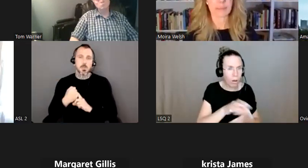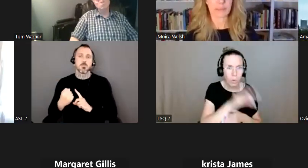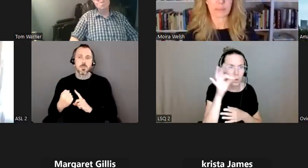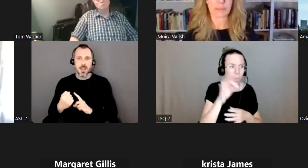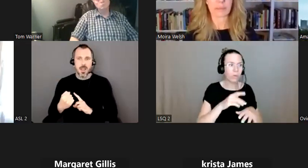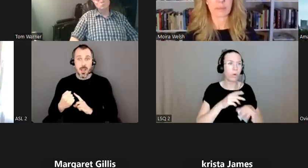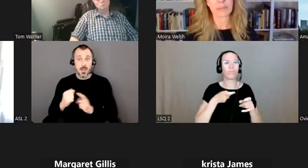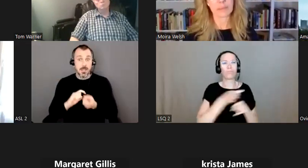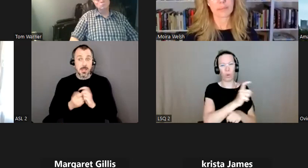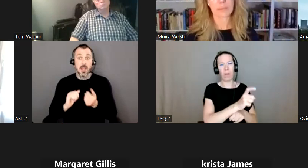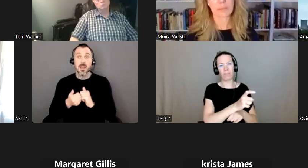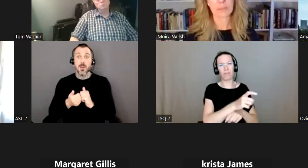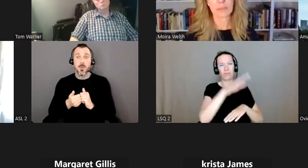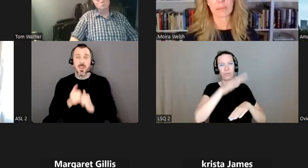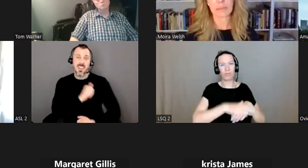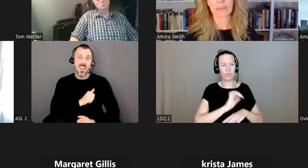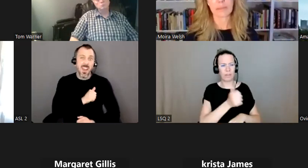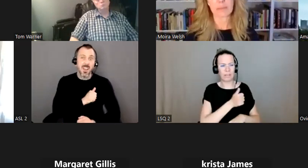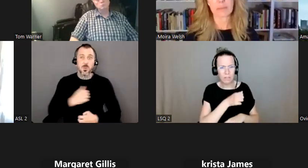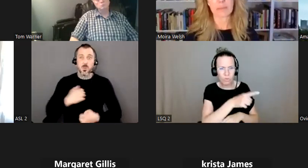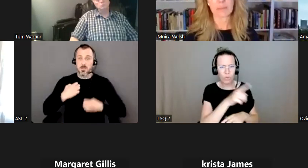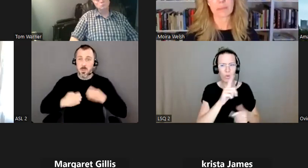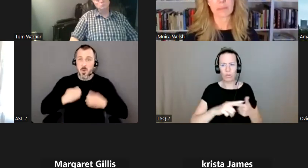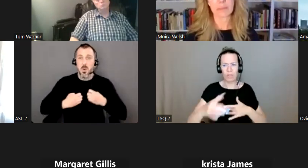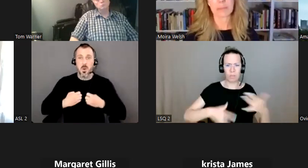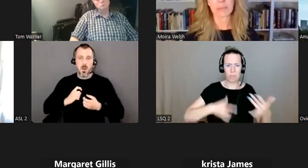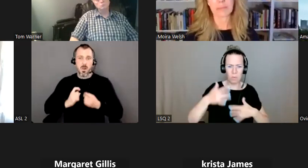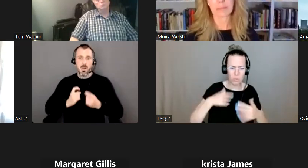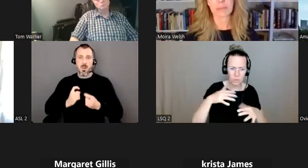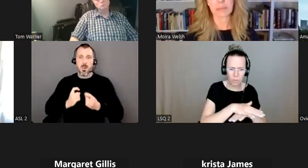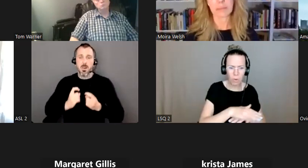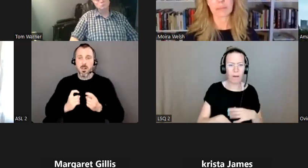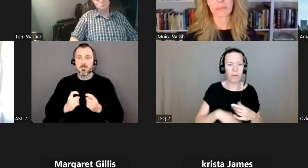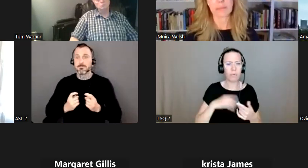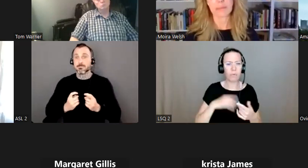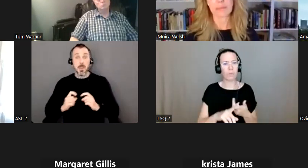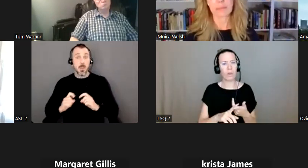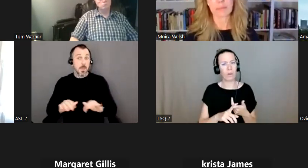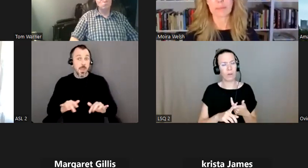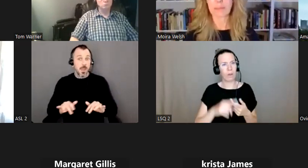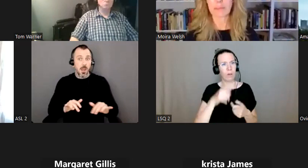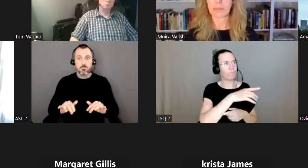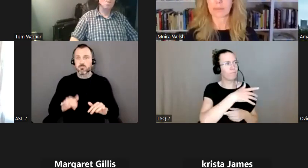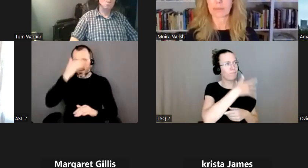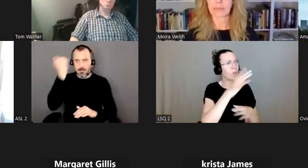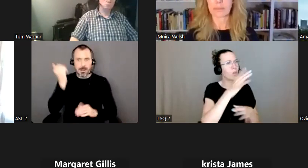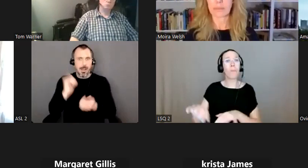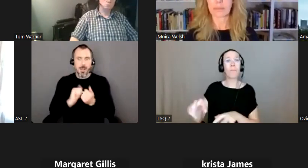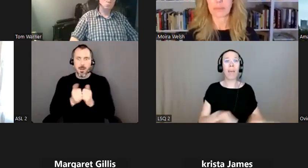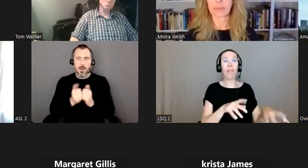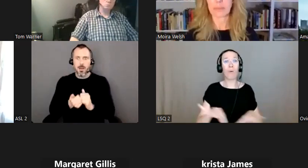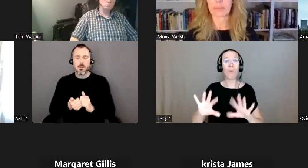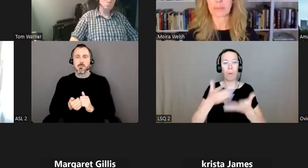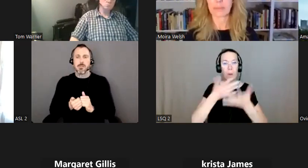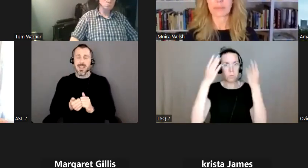attitude, his emotions. He forgot how to play the piano. He was very depressed,